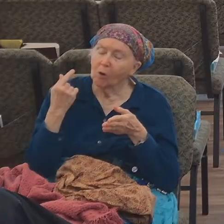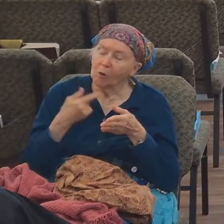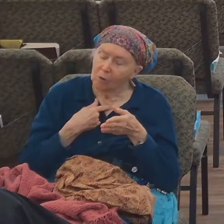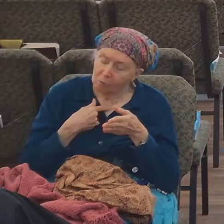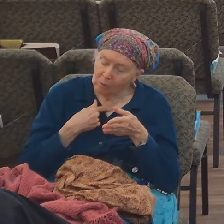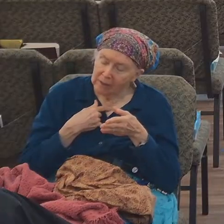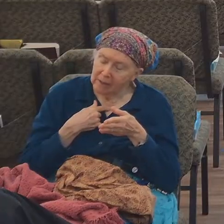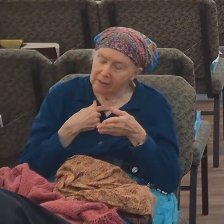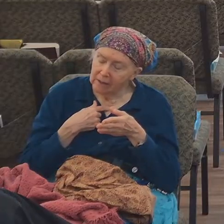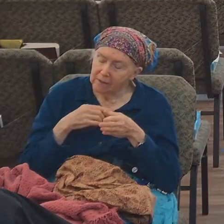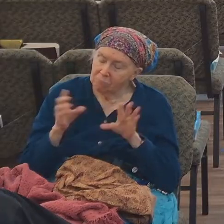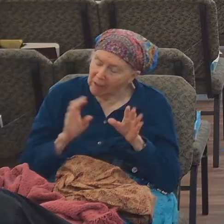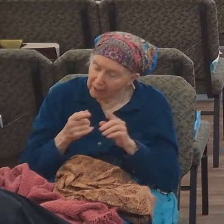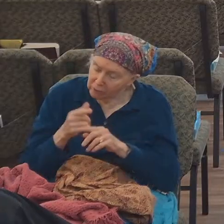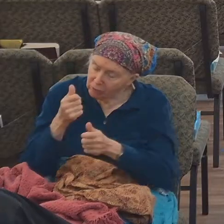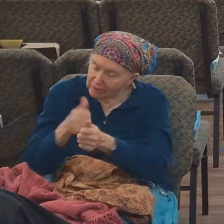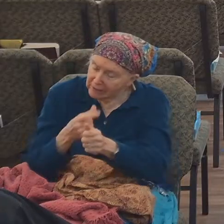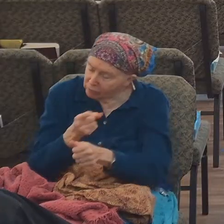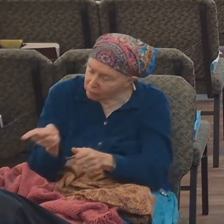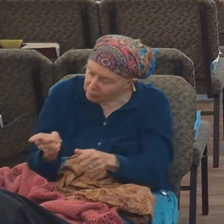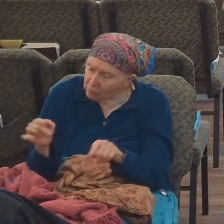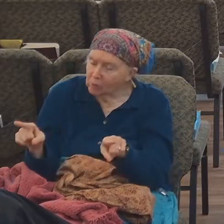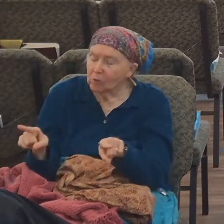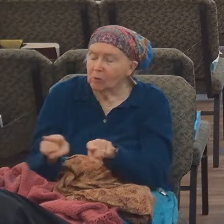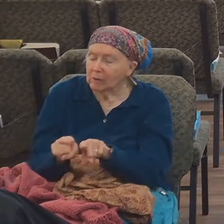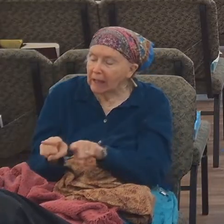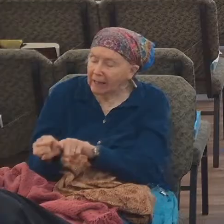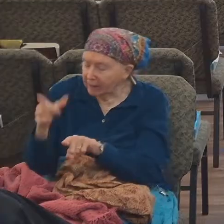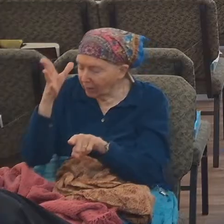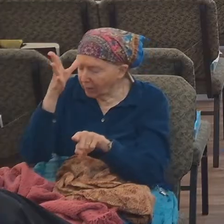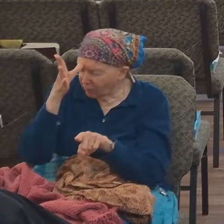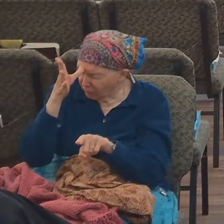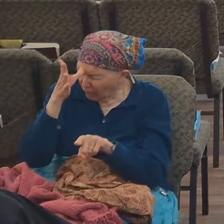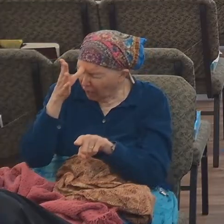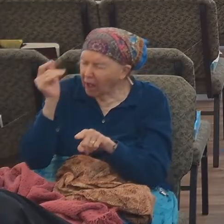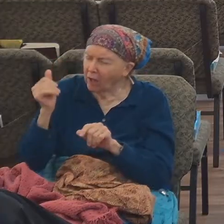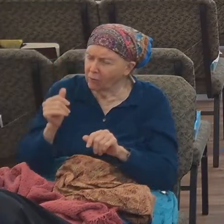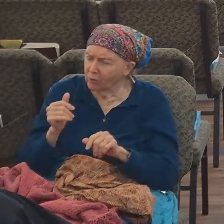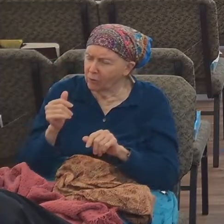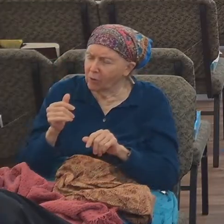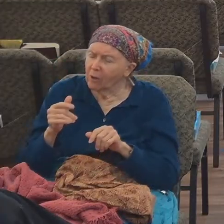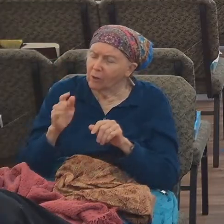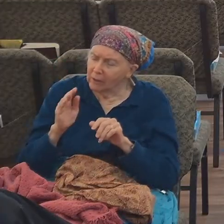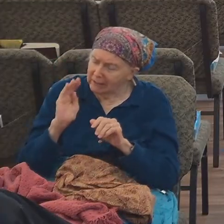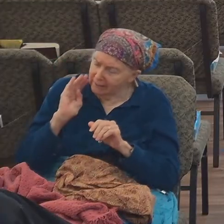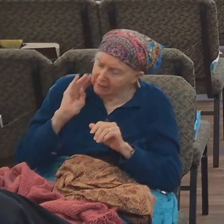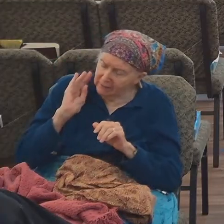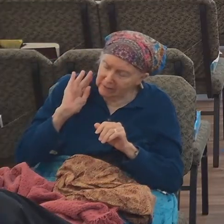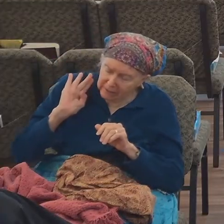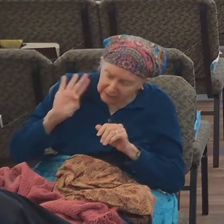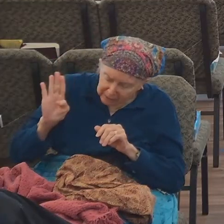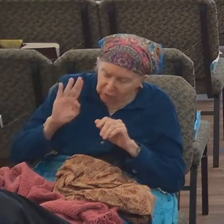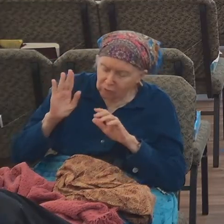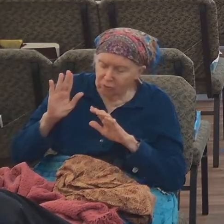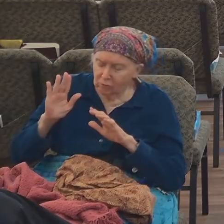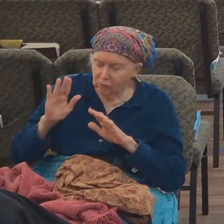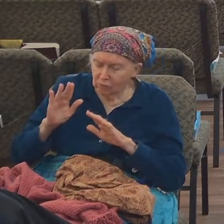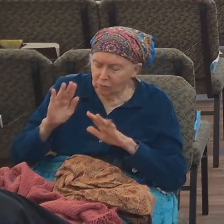treats his own children, exhorting, that's urging forward, and encouraging you, gentle influence